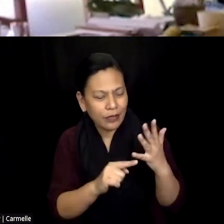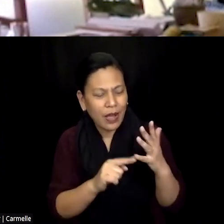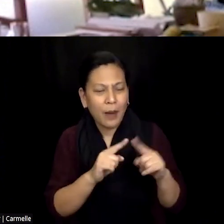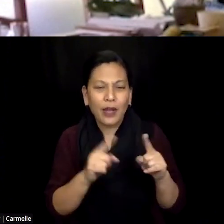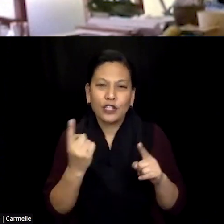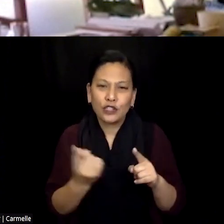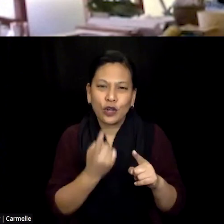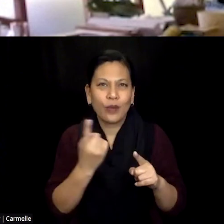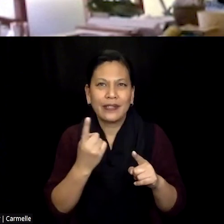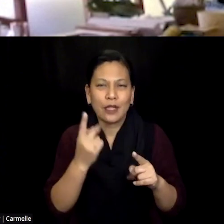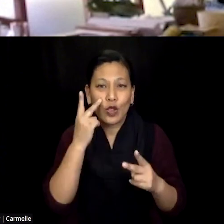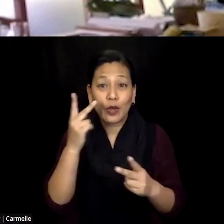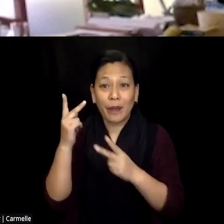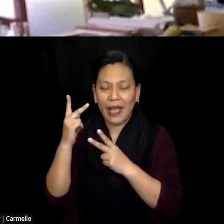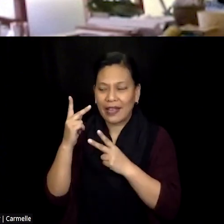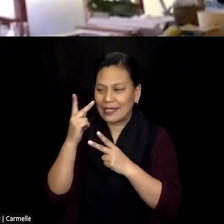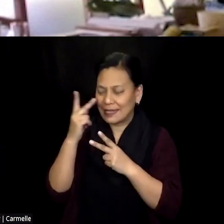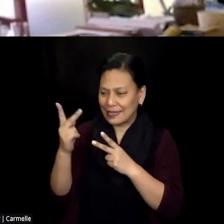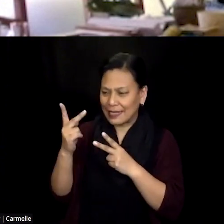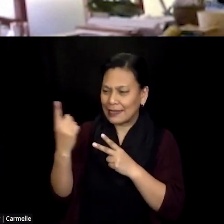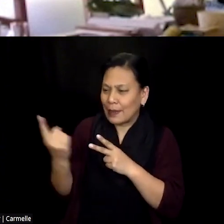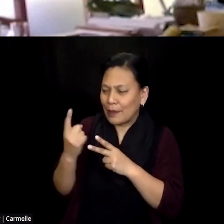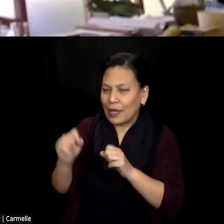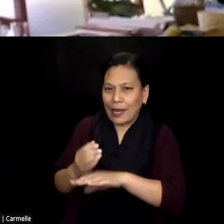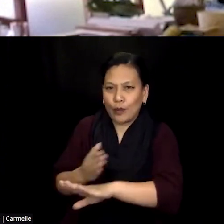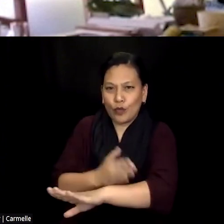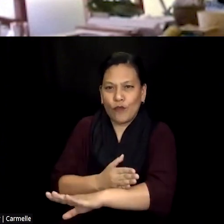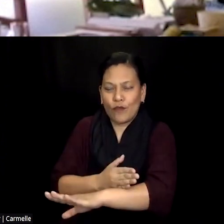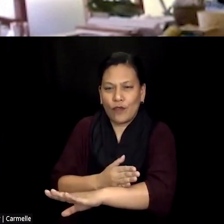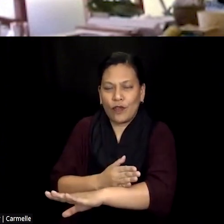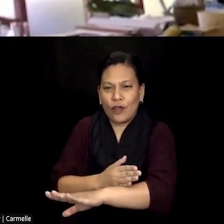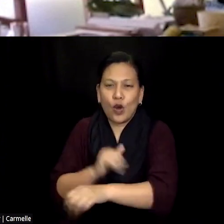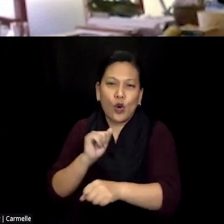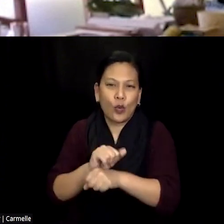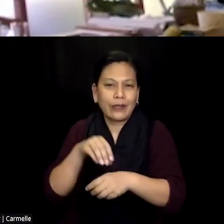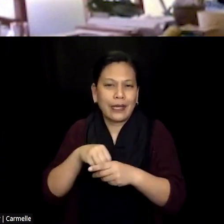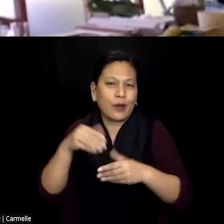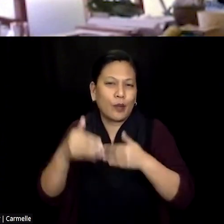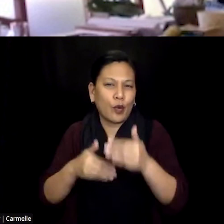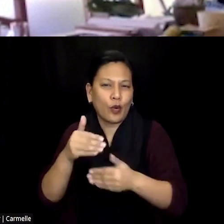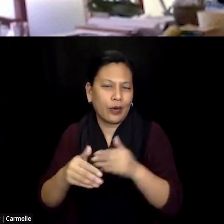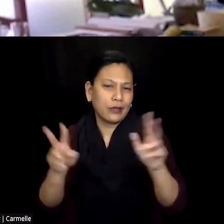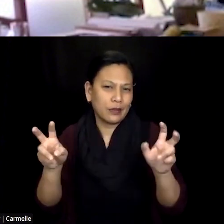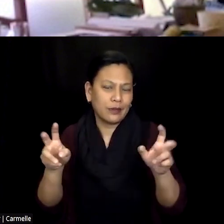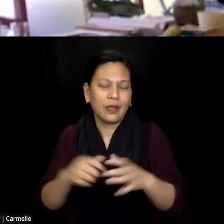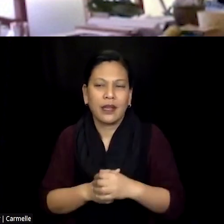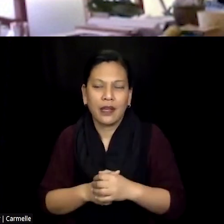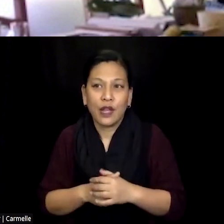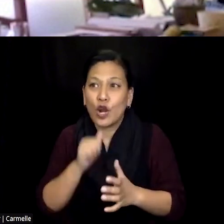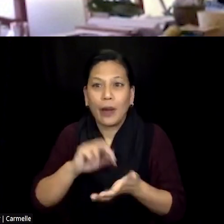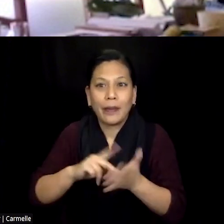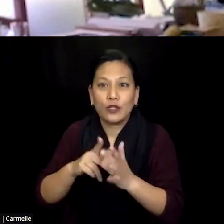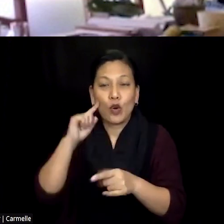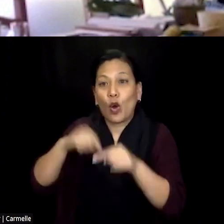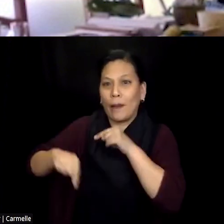should always feel when you look back at your old movies. They should be works in progress. They should be, not that I would ever touch them and destroy them again or make them, you